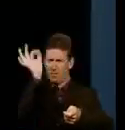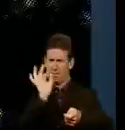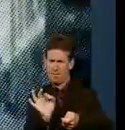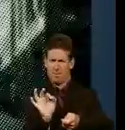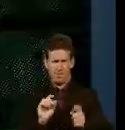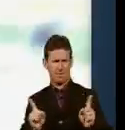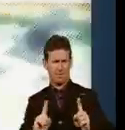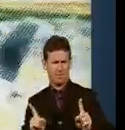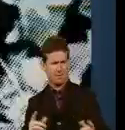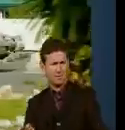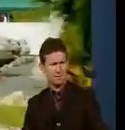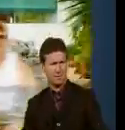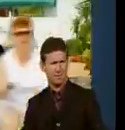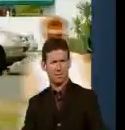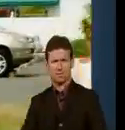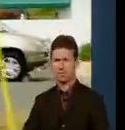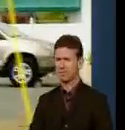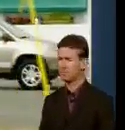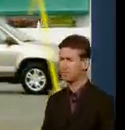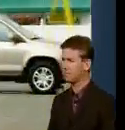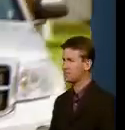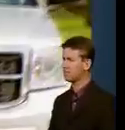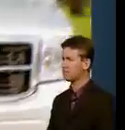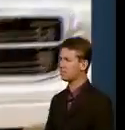And soon America will have a real choice.